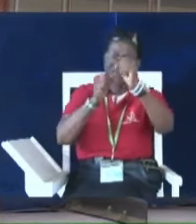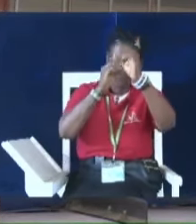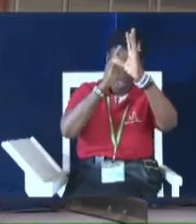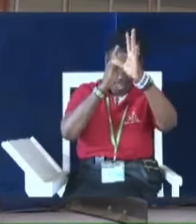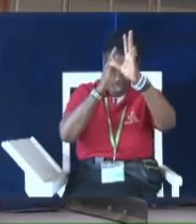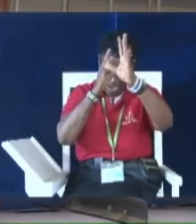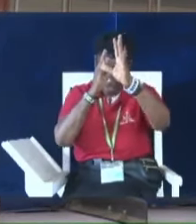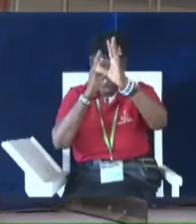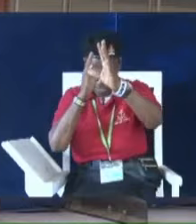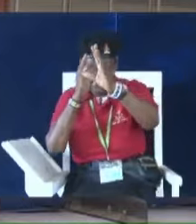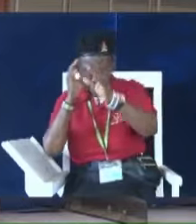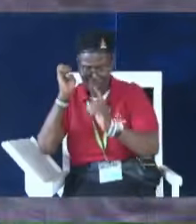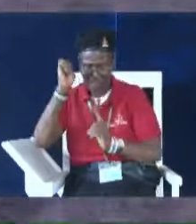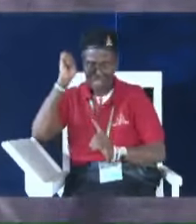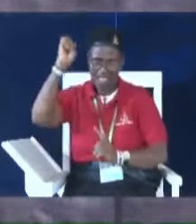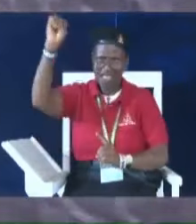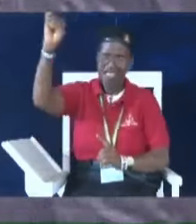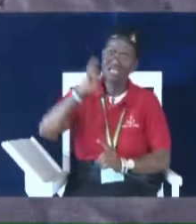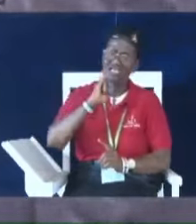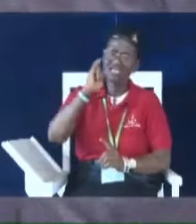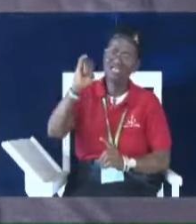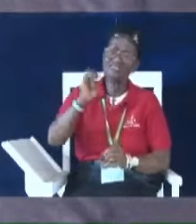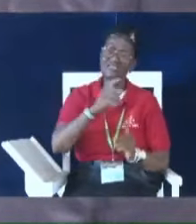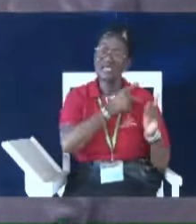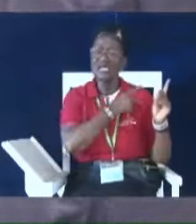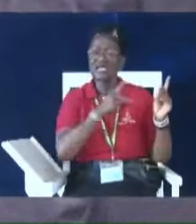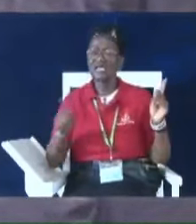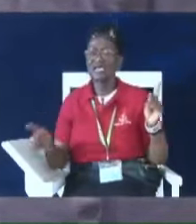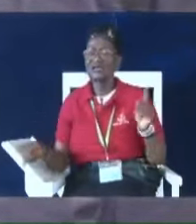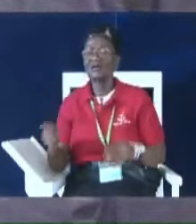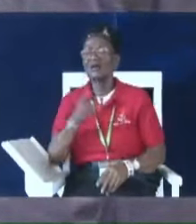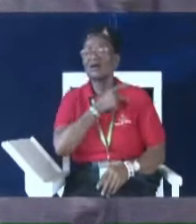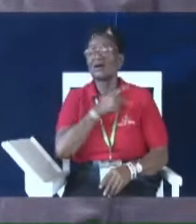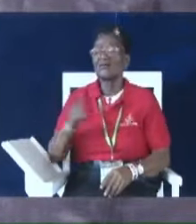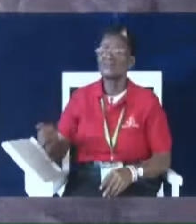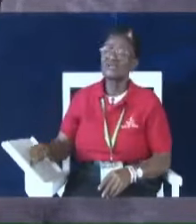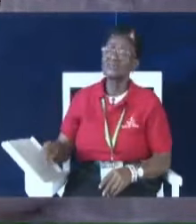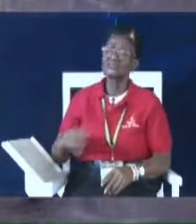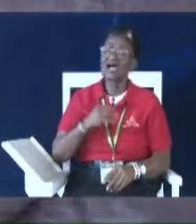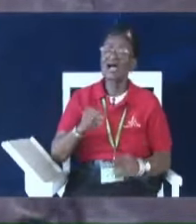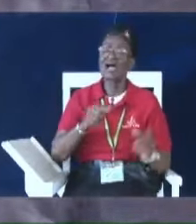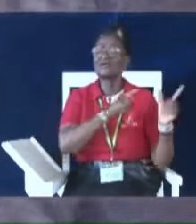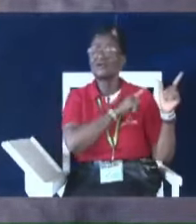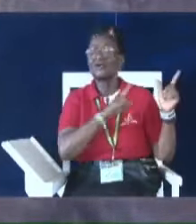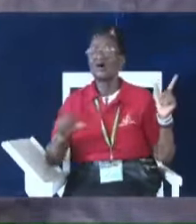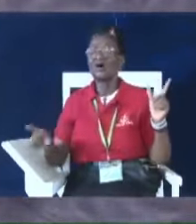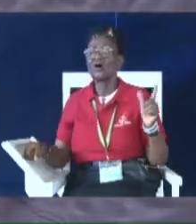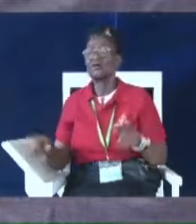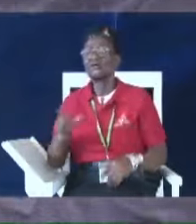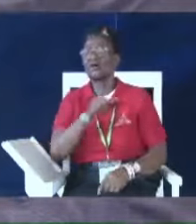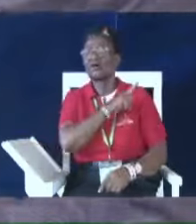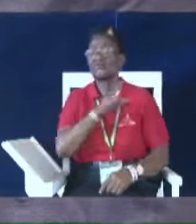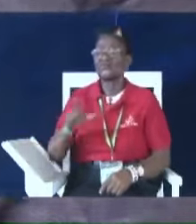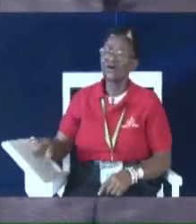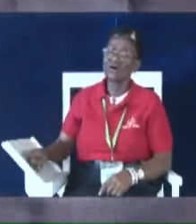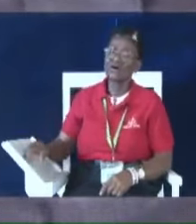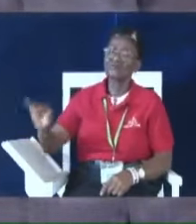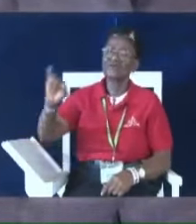Almighty Father, He is King of Kings and Lord of